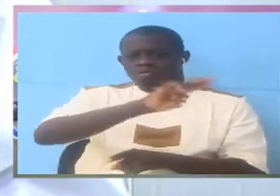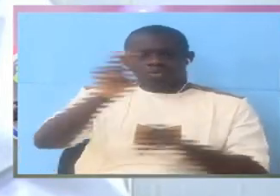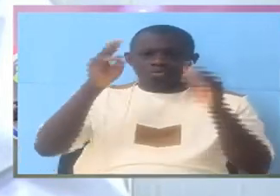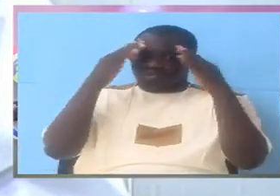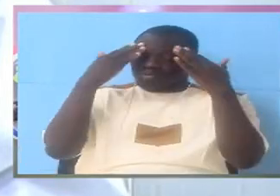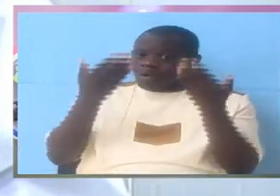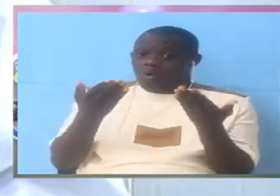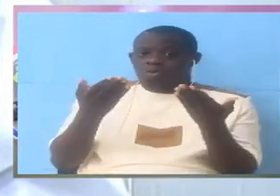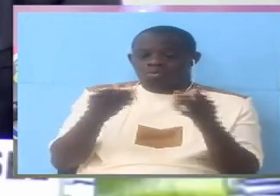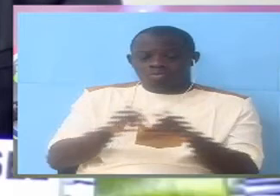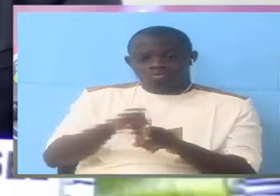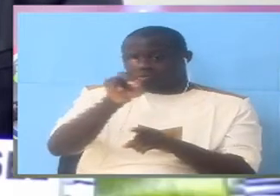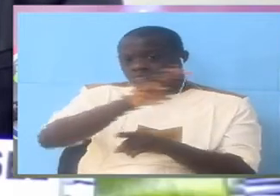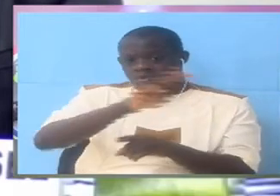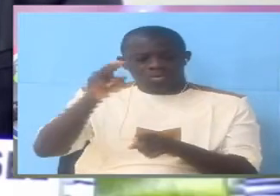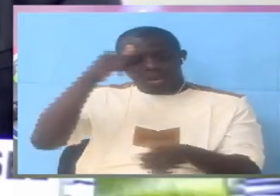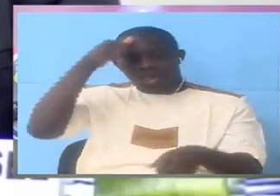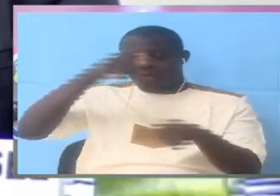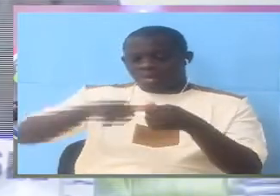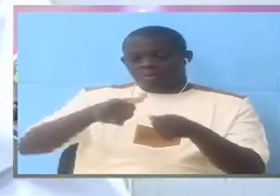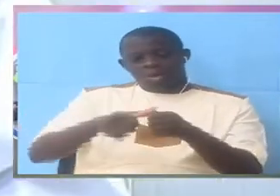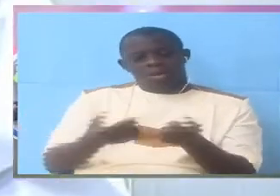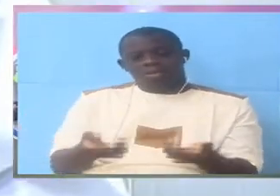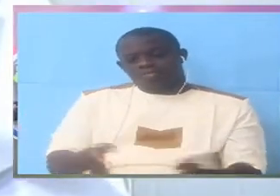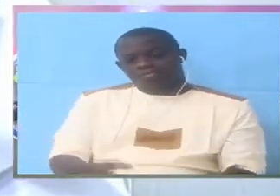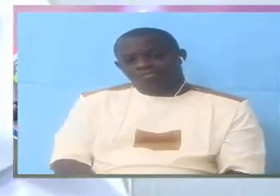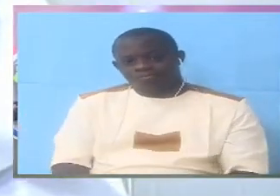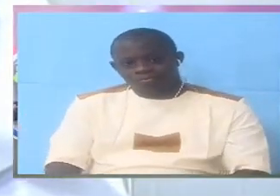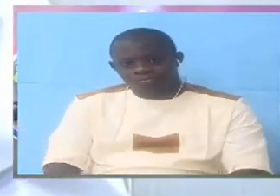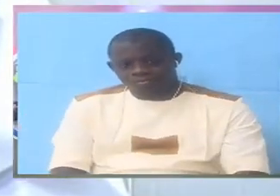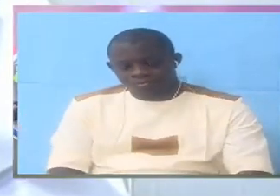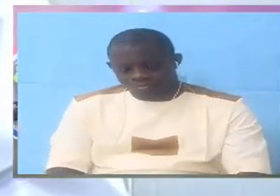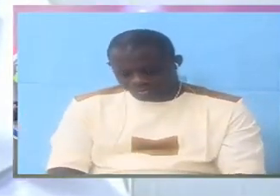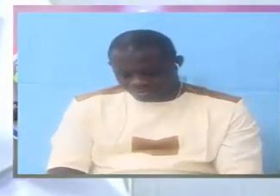You simply do not recall. Yes, that's true. So, no.